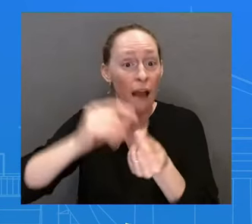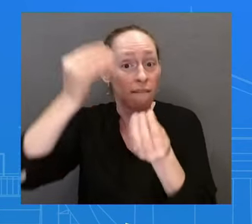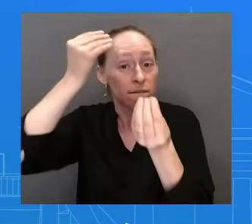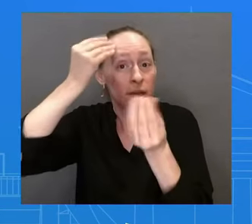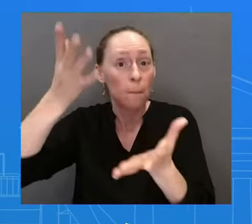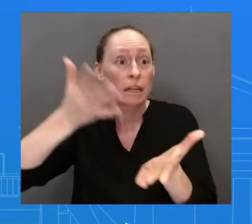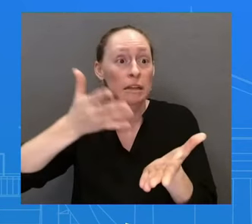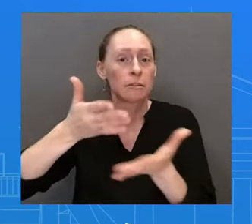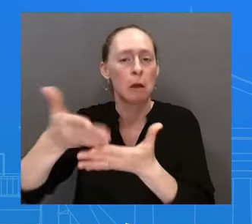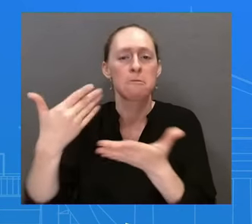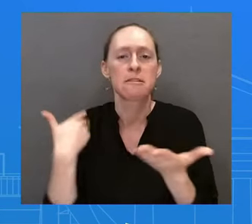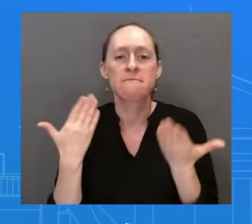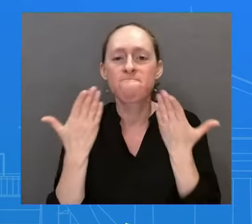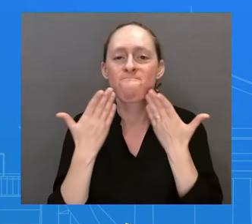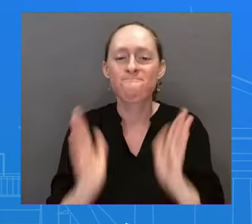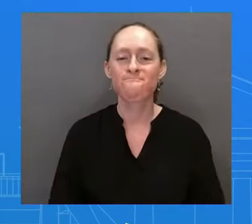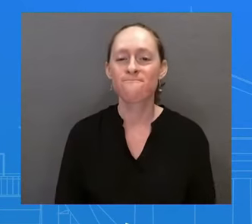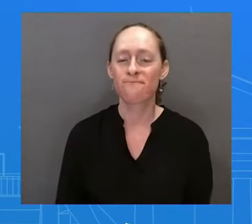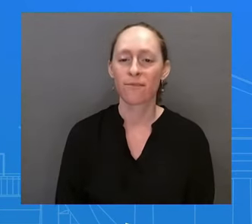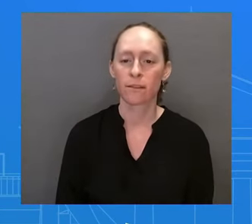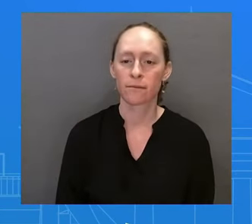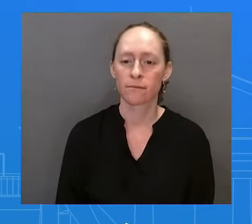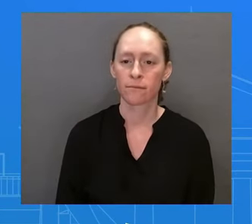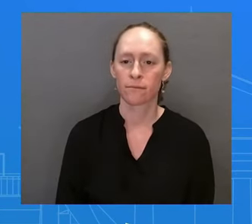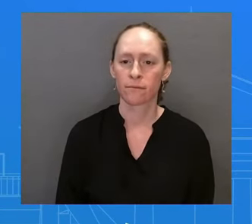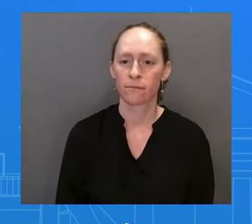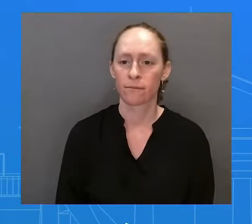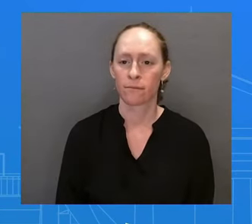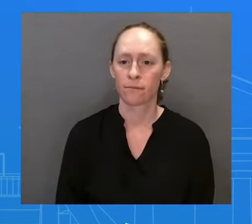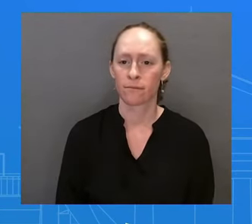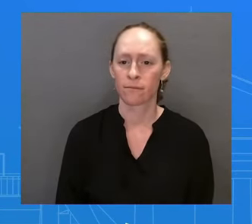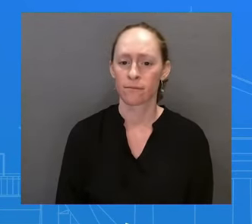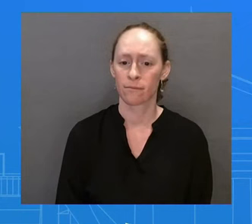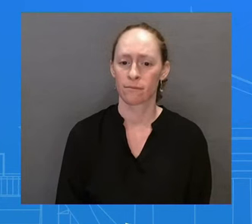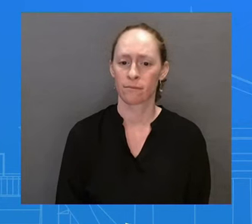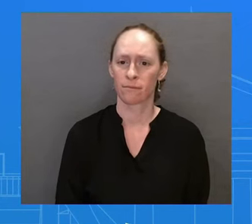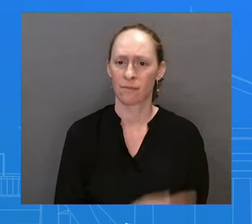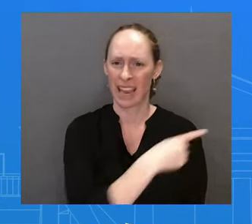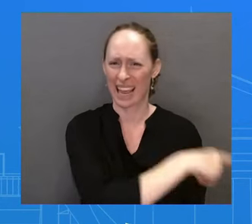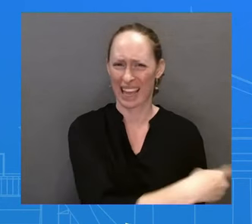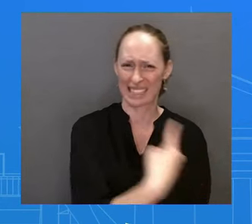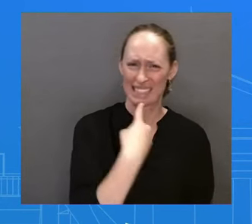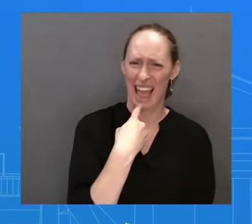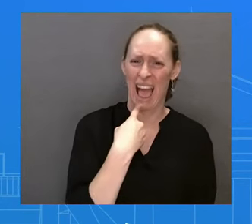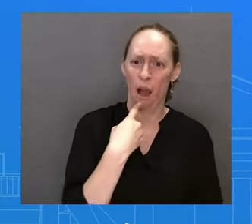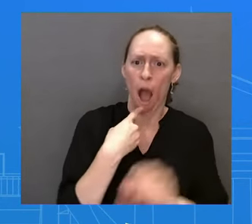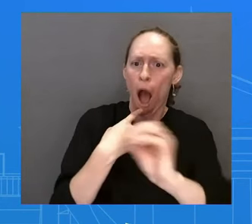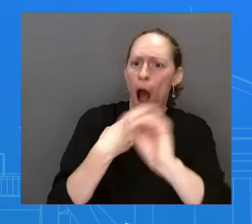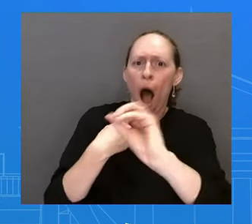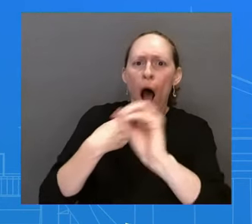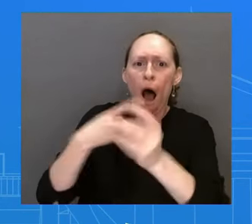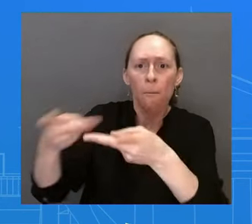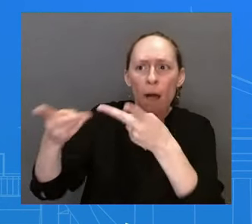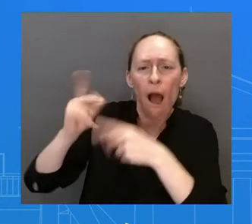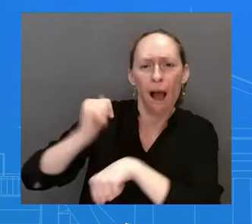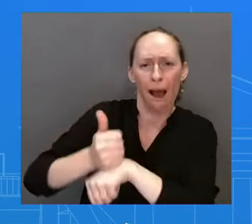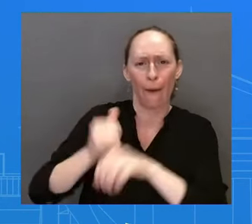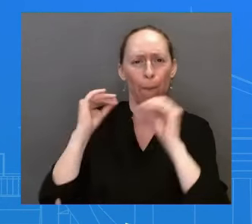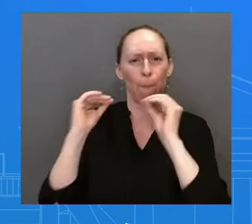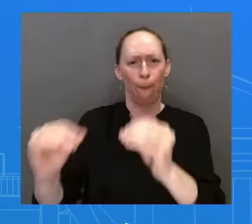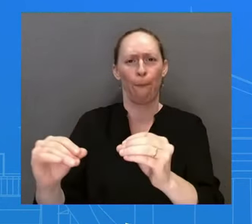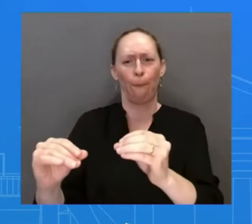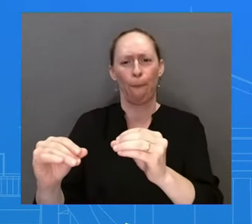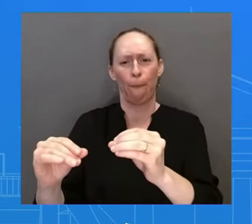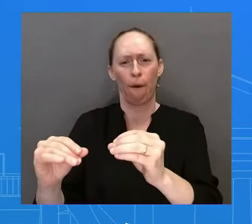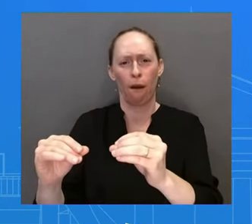understand him saying it didn't exist and you guys saying it did? What should we take away from that? All I can tell you is that it's our assessment that the